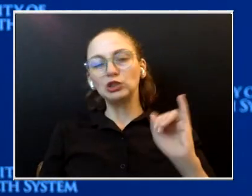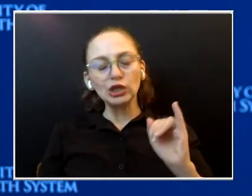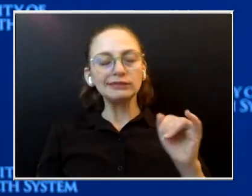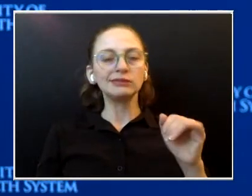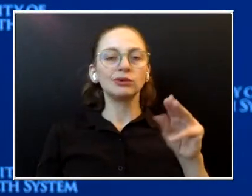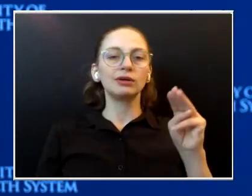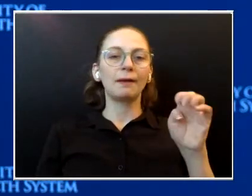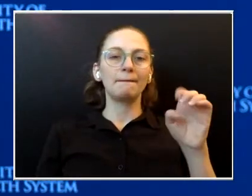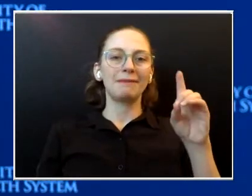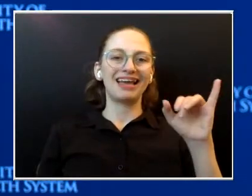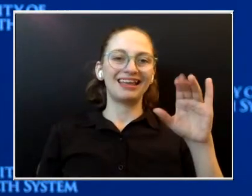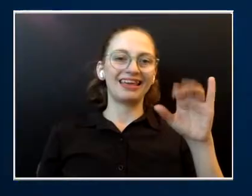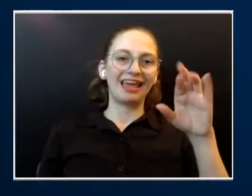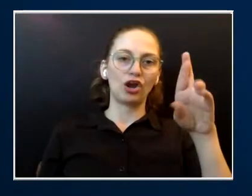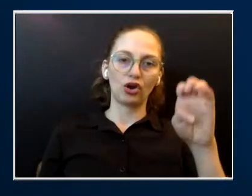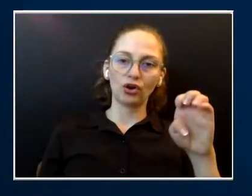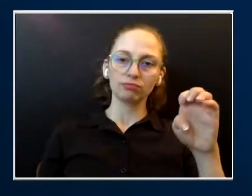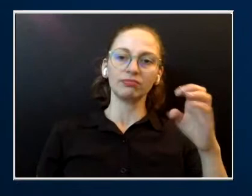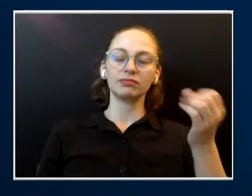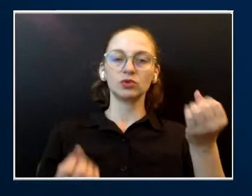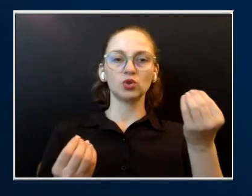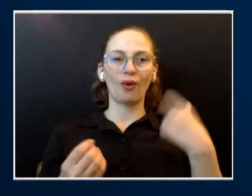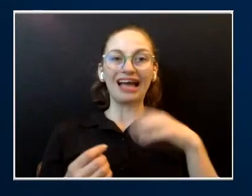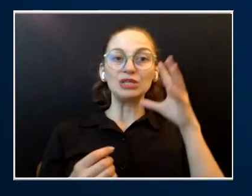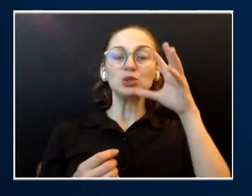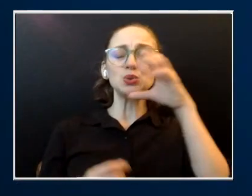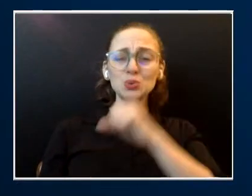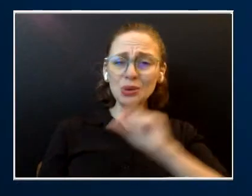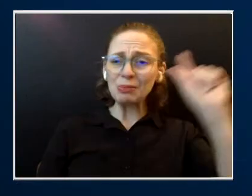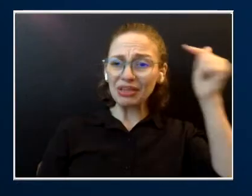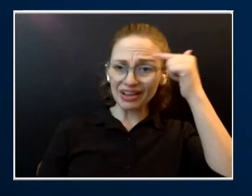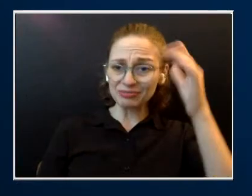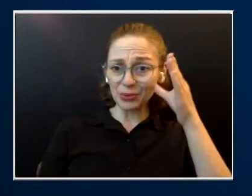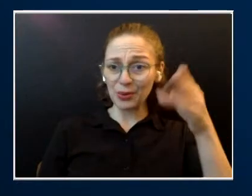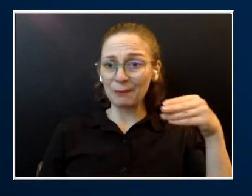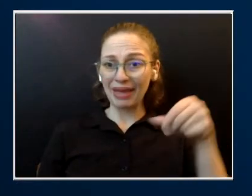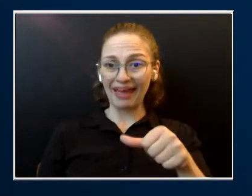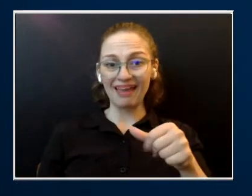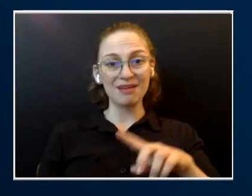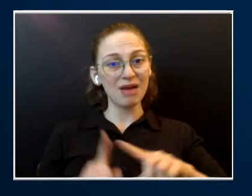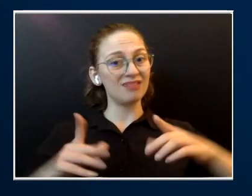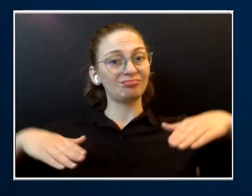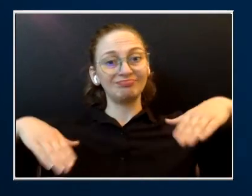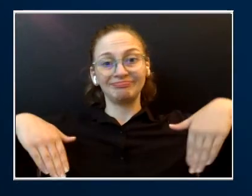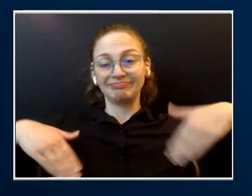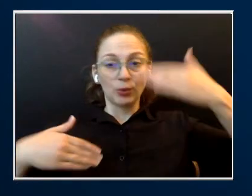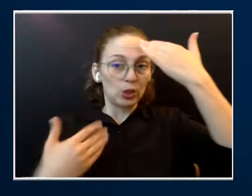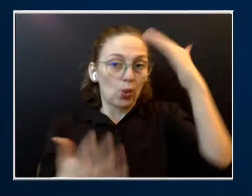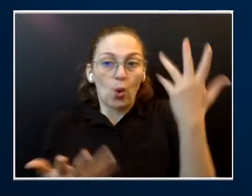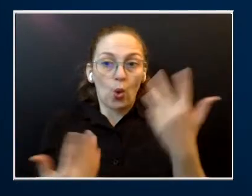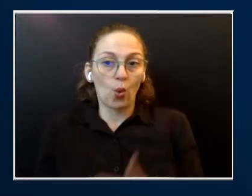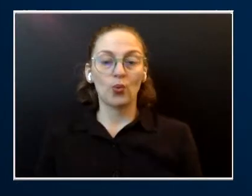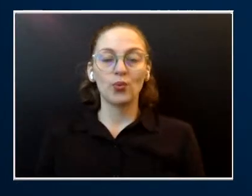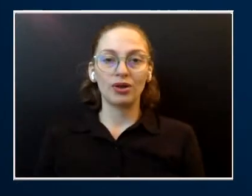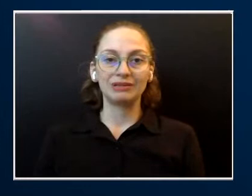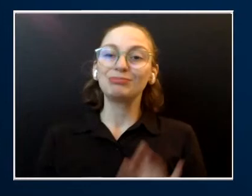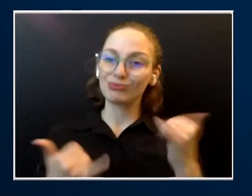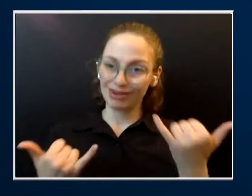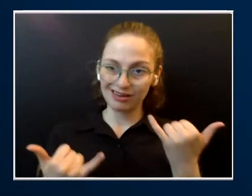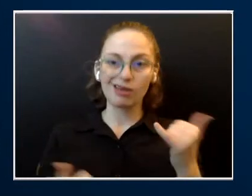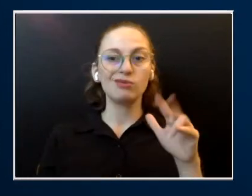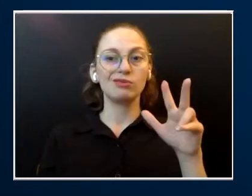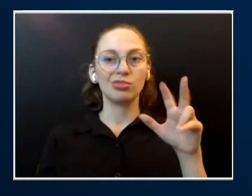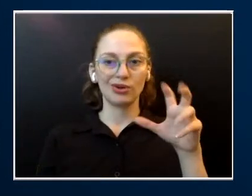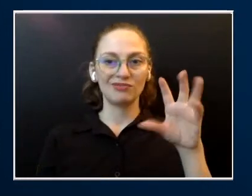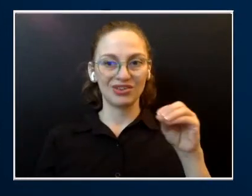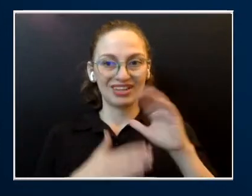that vaccination. Yeah, we just don't know that yet, and I think, but right now it is $350, I think, Alexis. Denise